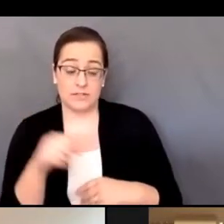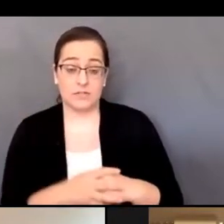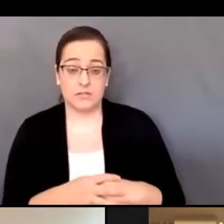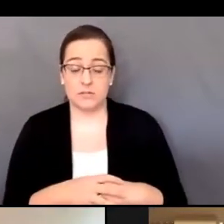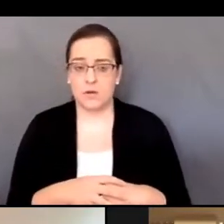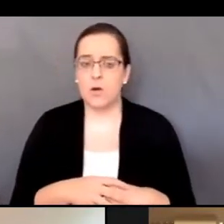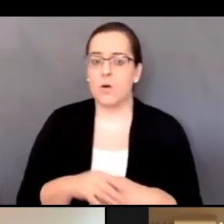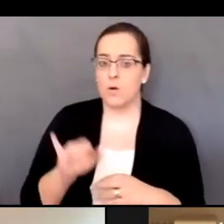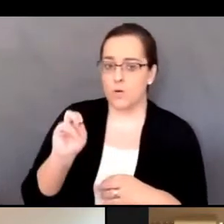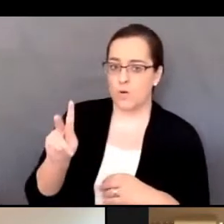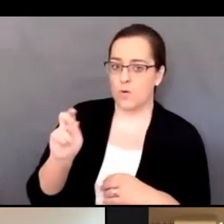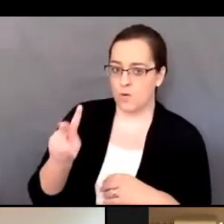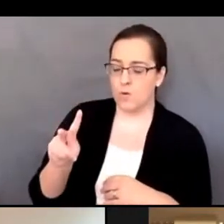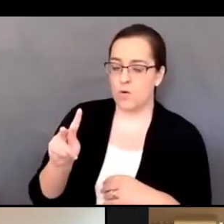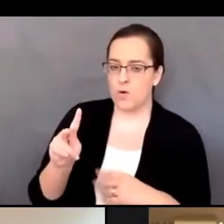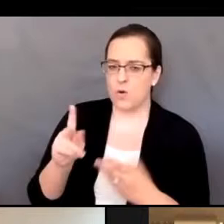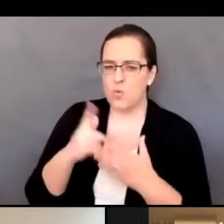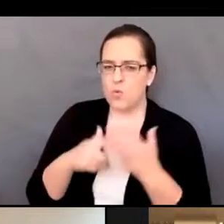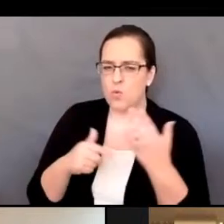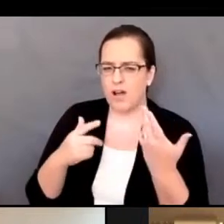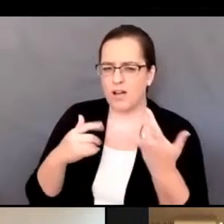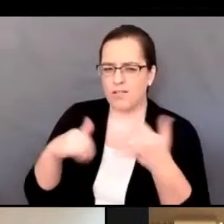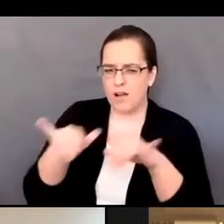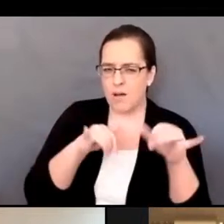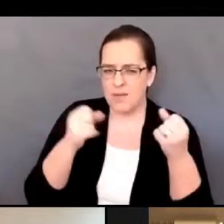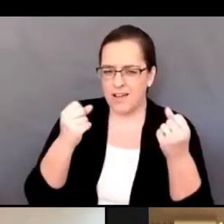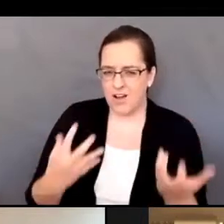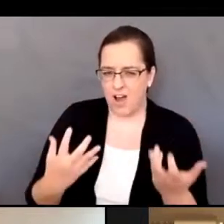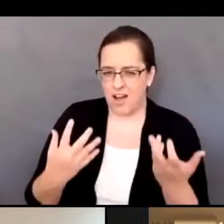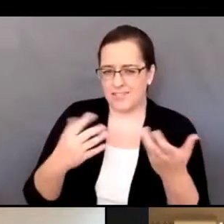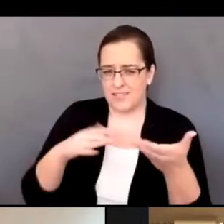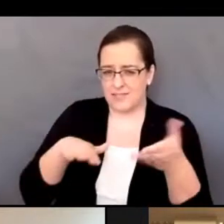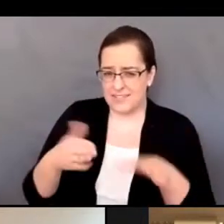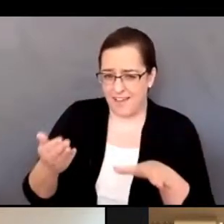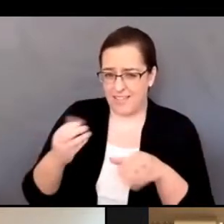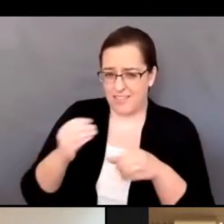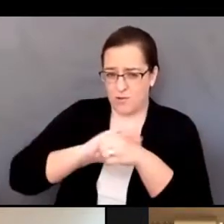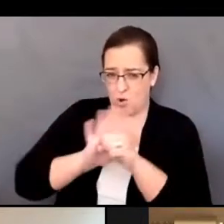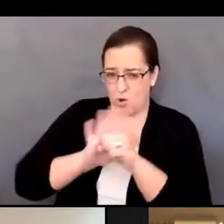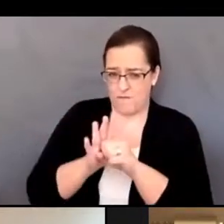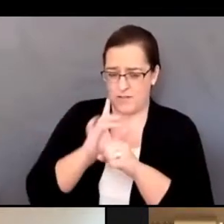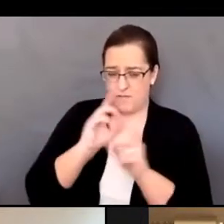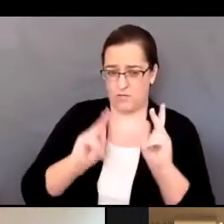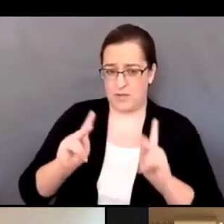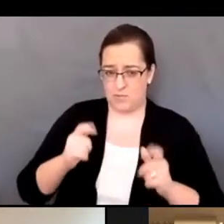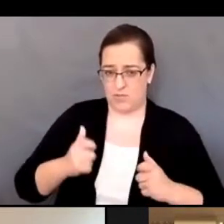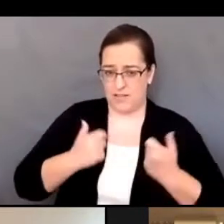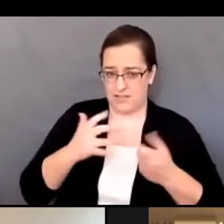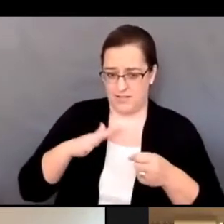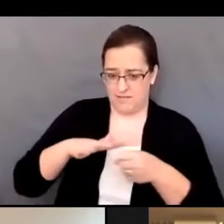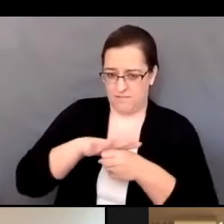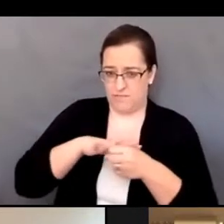Okay. And what are the common causes of death in COVID patients locally?